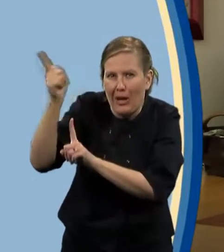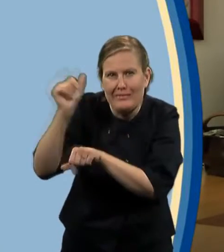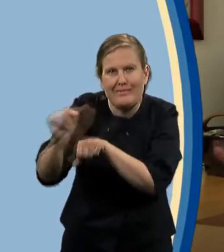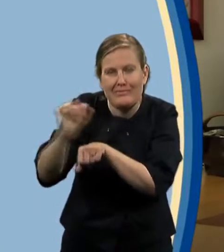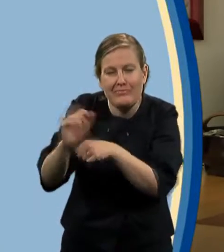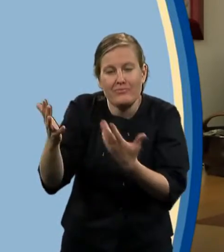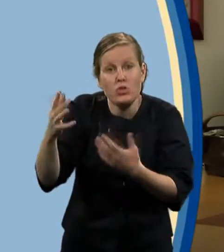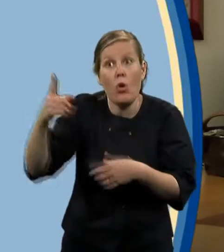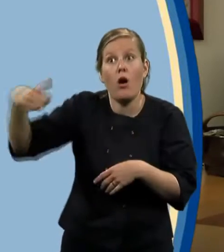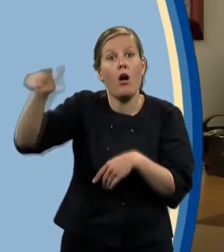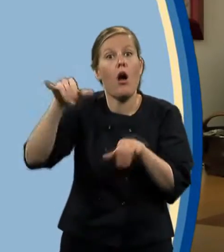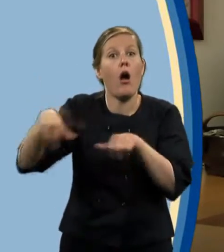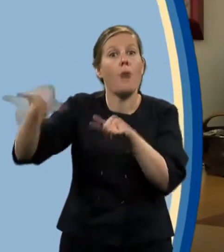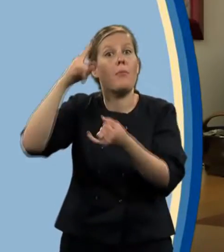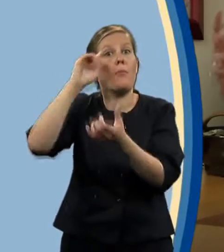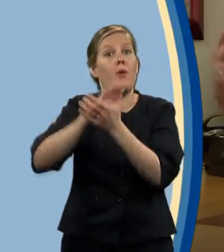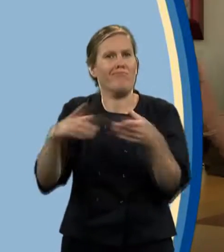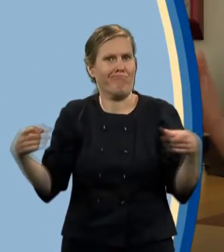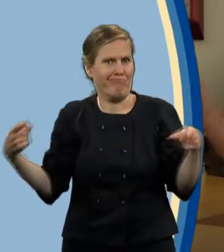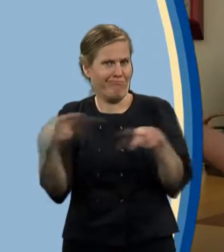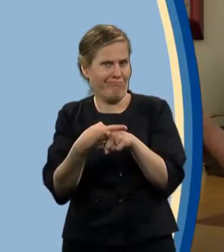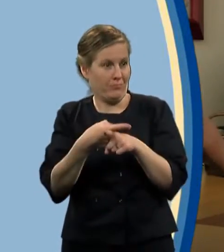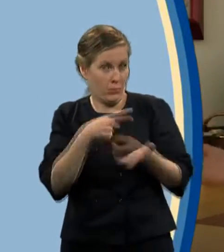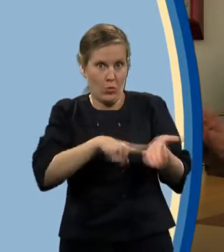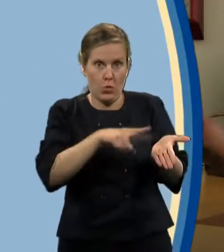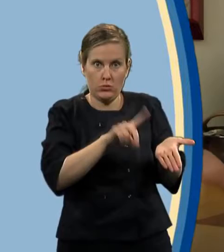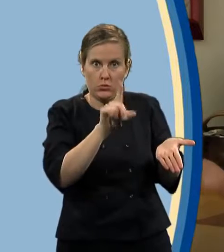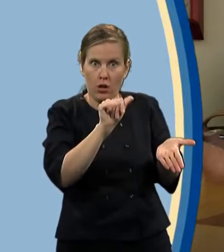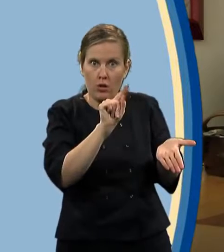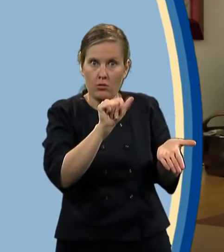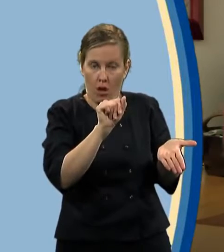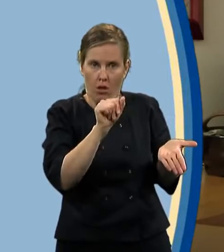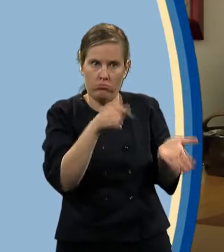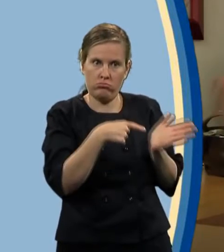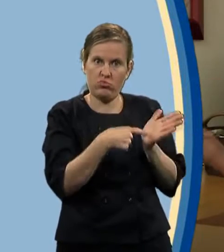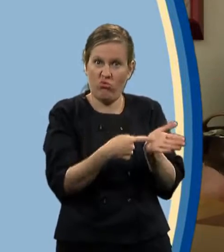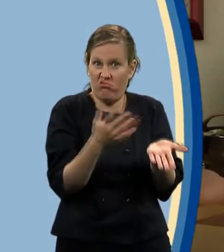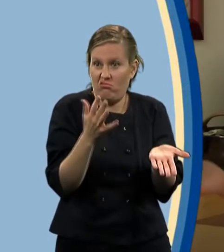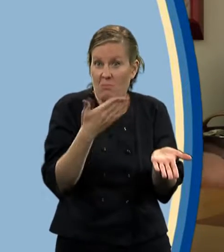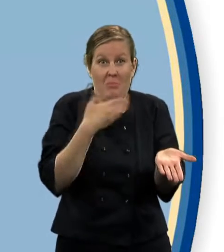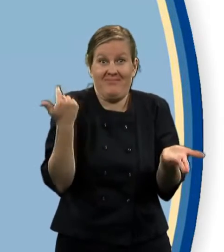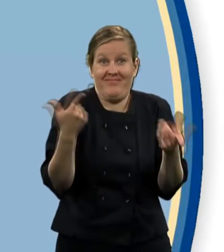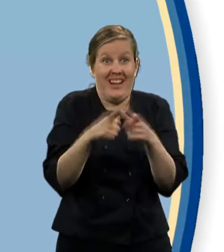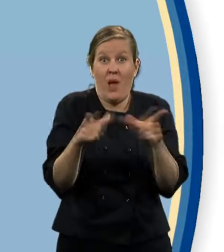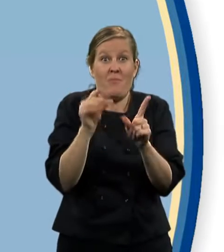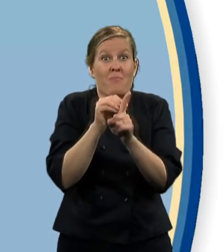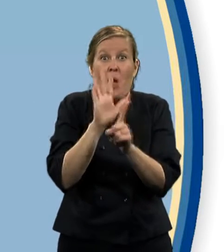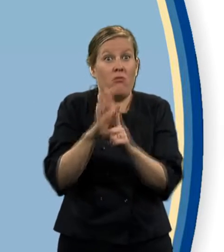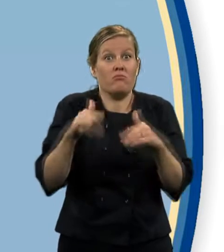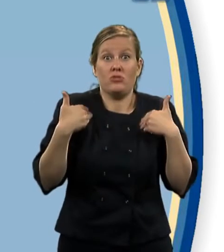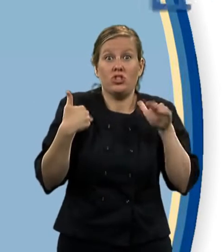effortful process of acquiring the second language that was exposed, the one that was exposed later. So